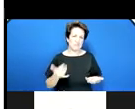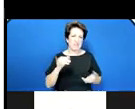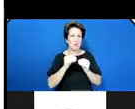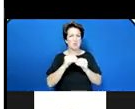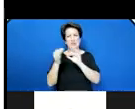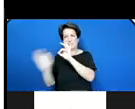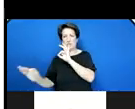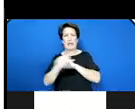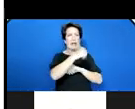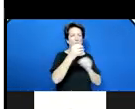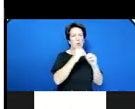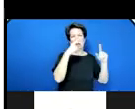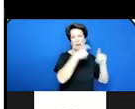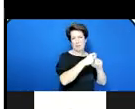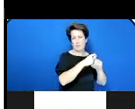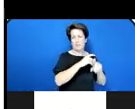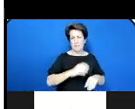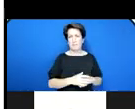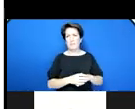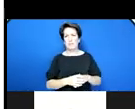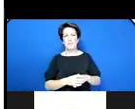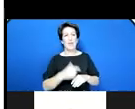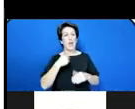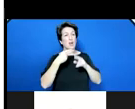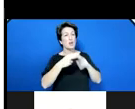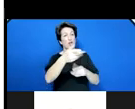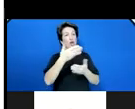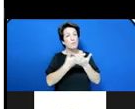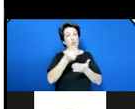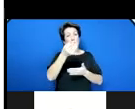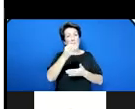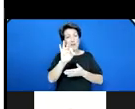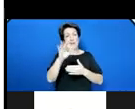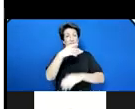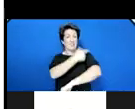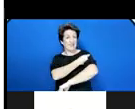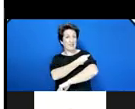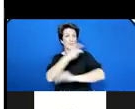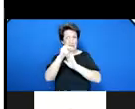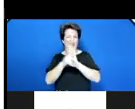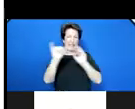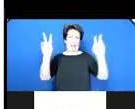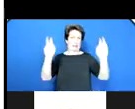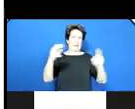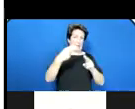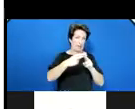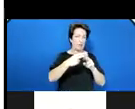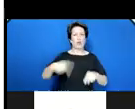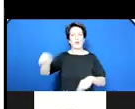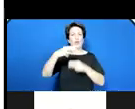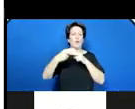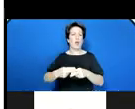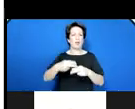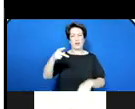I also want to note before I move on that what I call the proof of vaccination policy, which is what it is named, is what people refer to